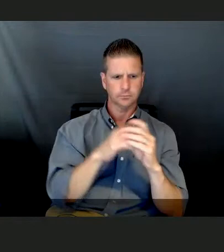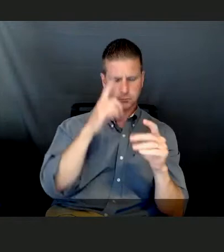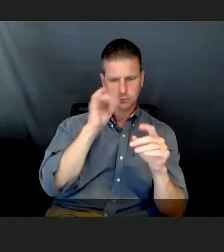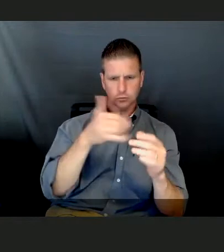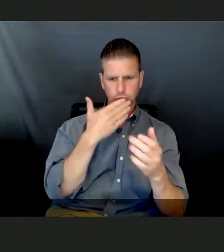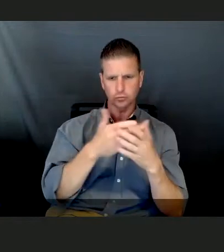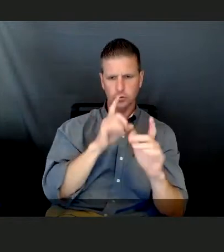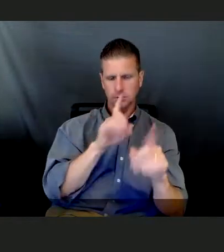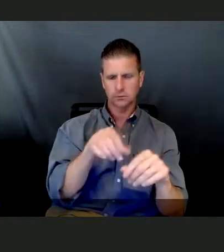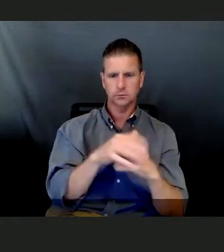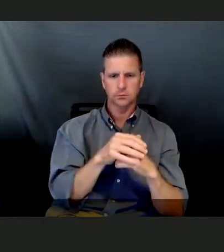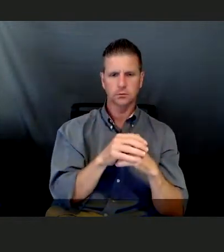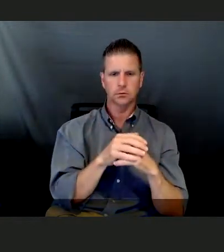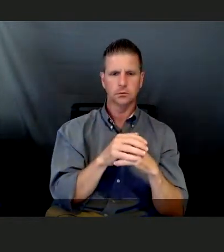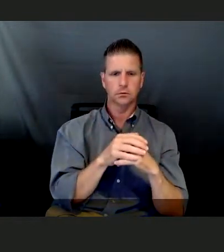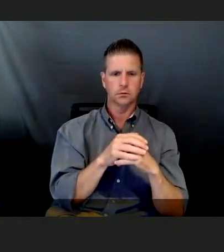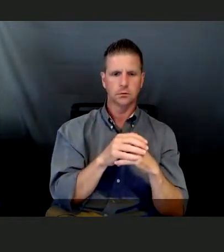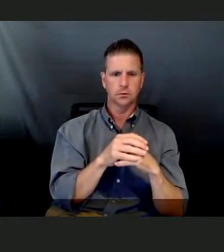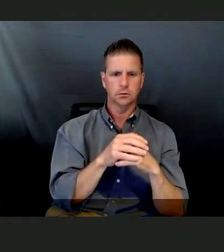answer.